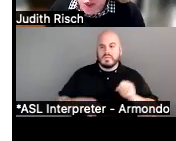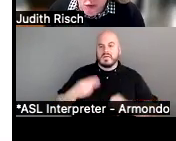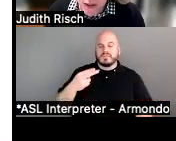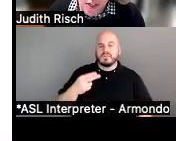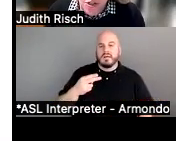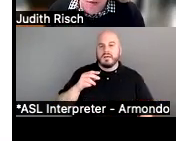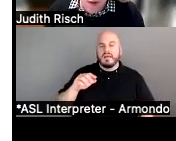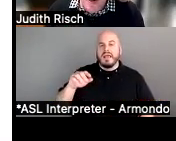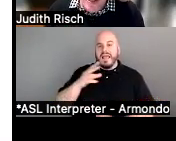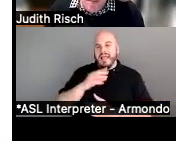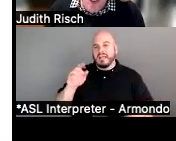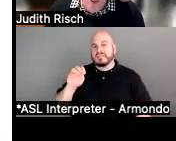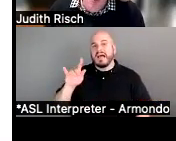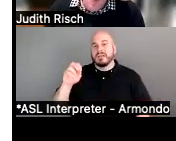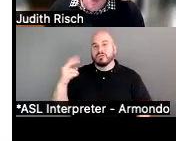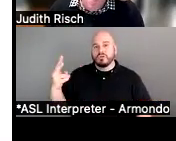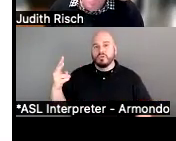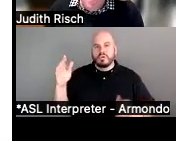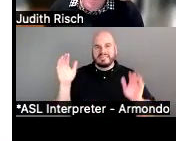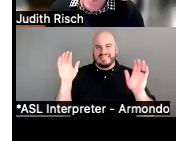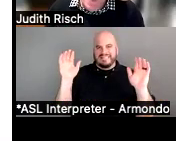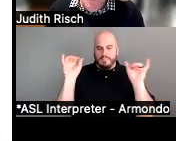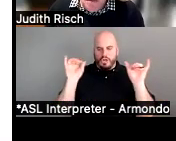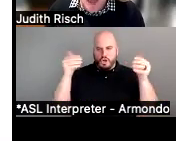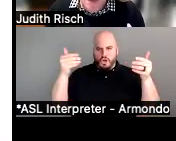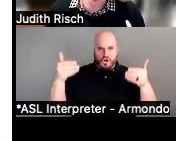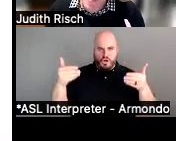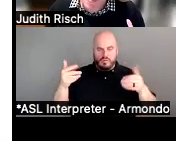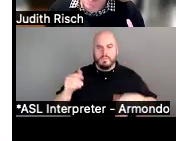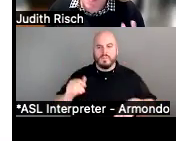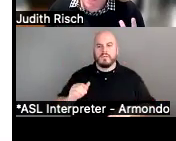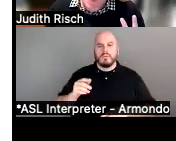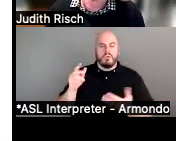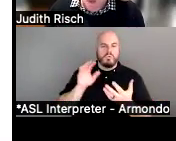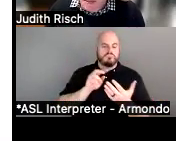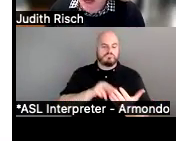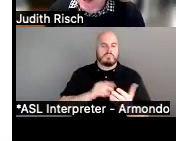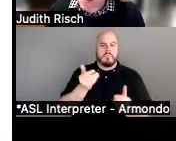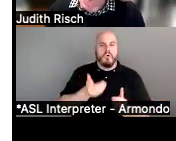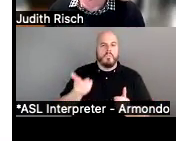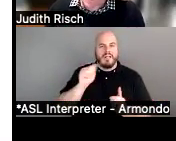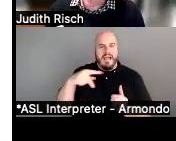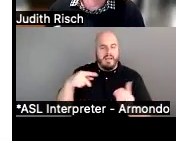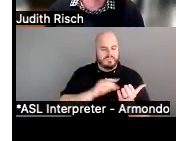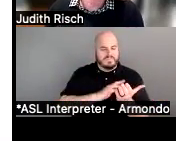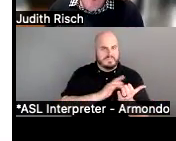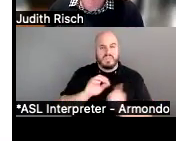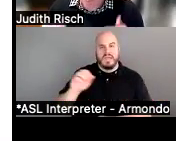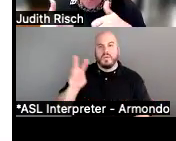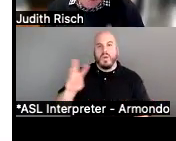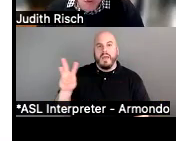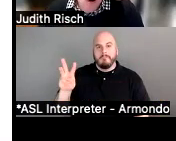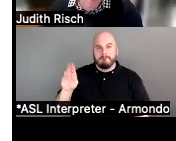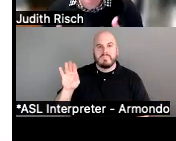and the Title II regulations are very similar. They both say mobile apps and websites. They don't talk